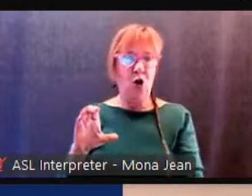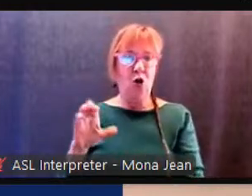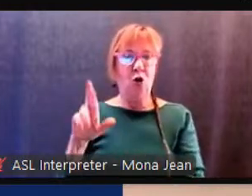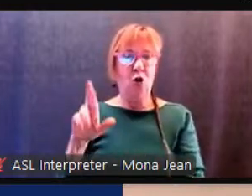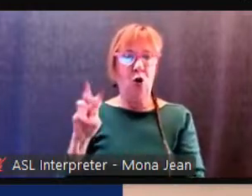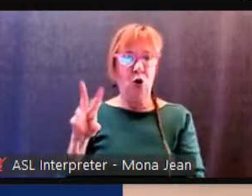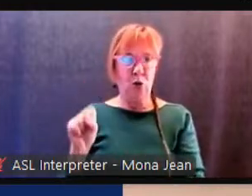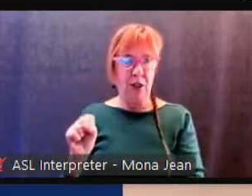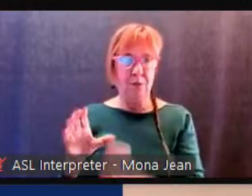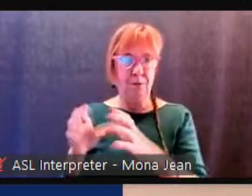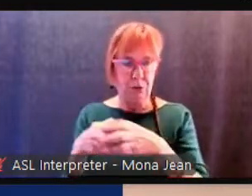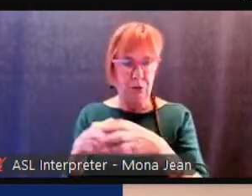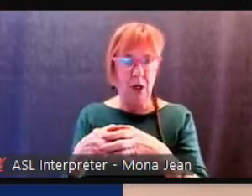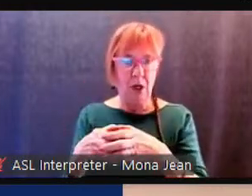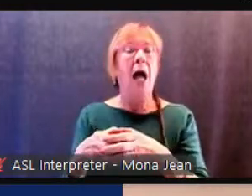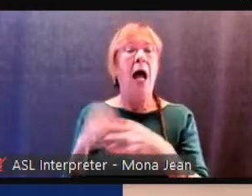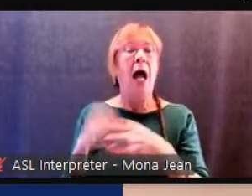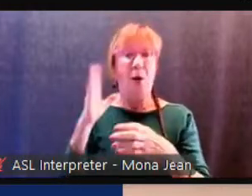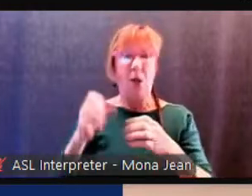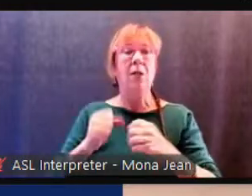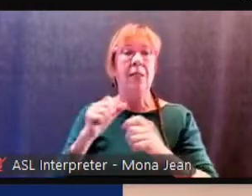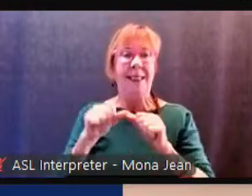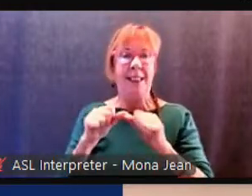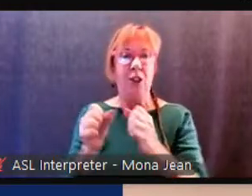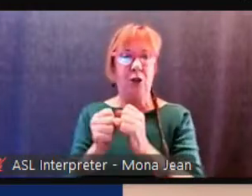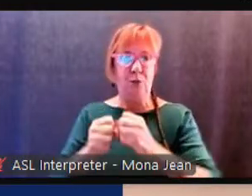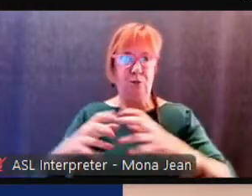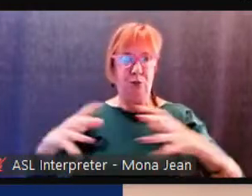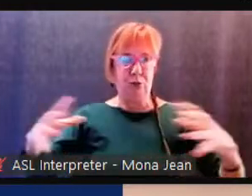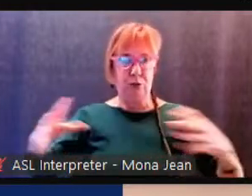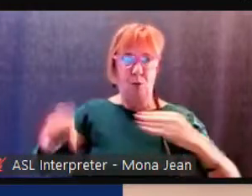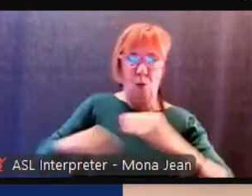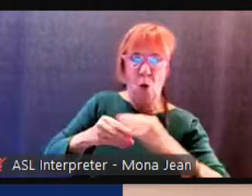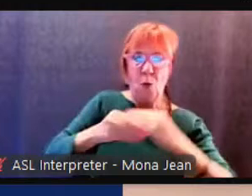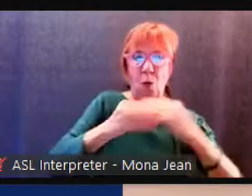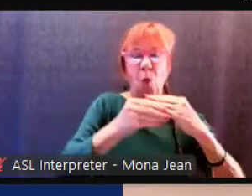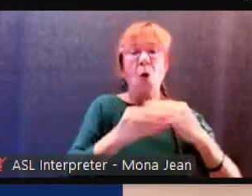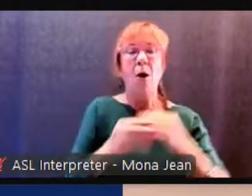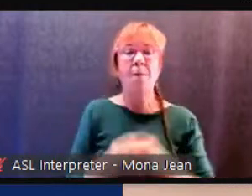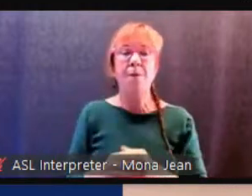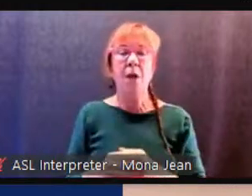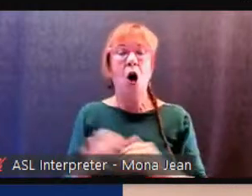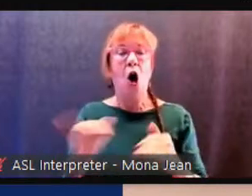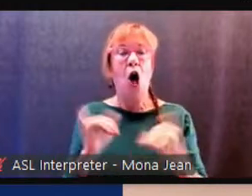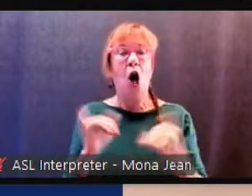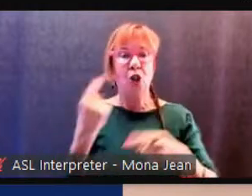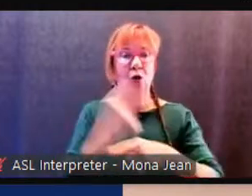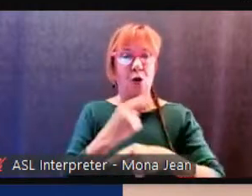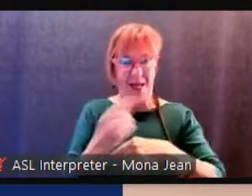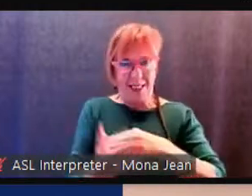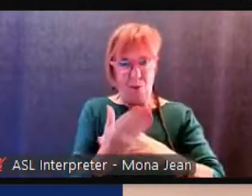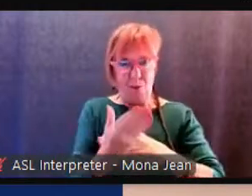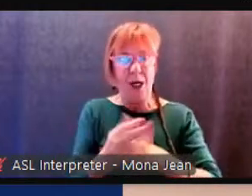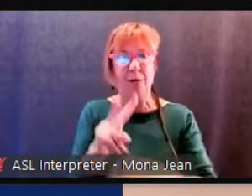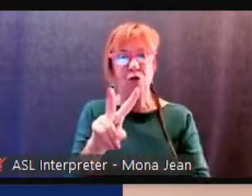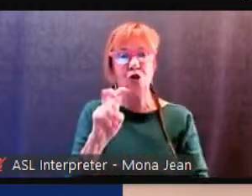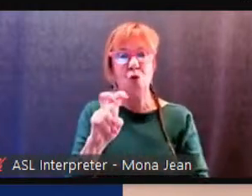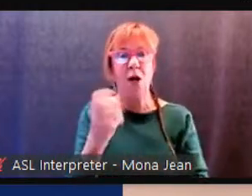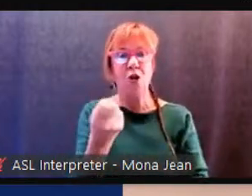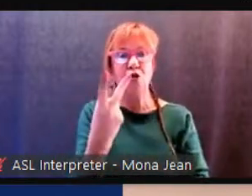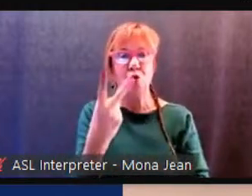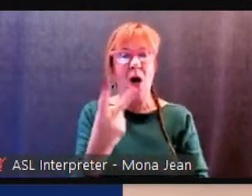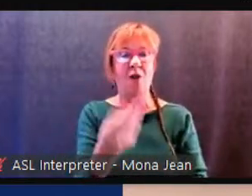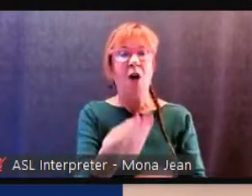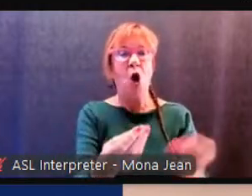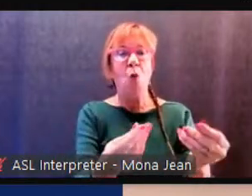grow over the next month or so. As of this morning, also, we're at 212 properties that have been